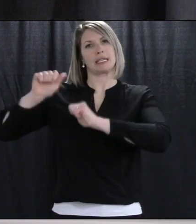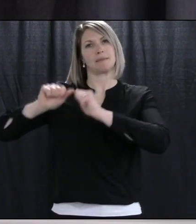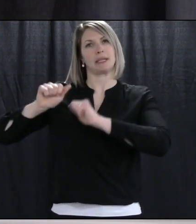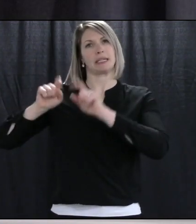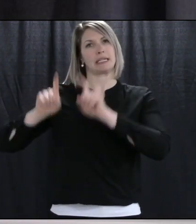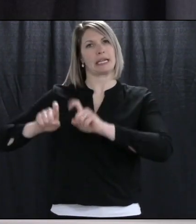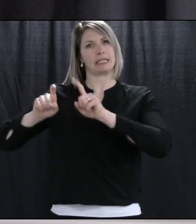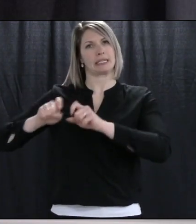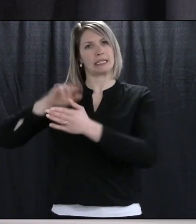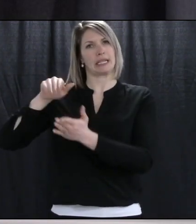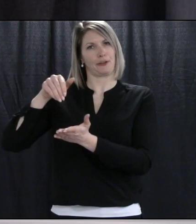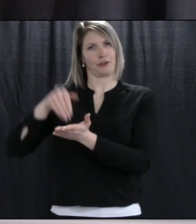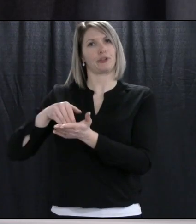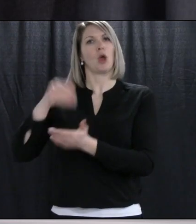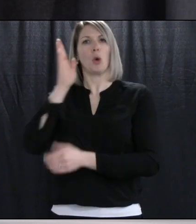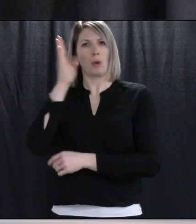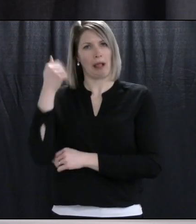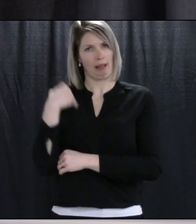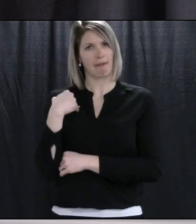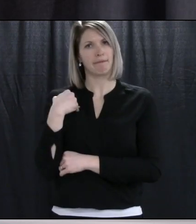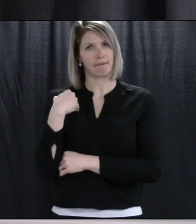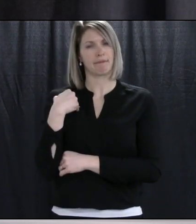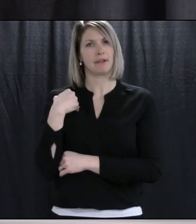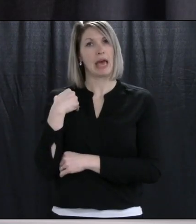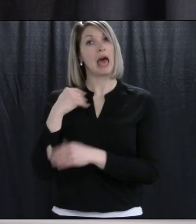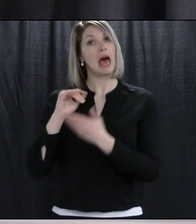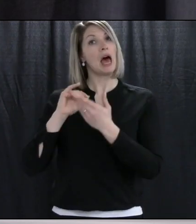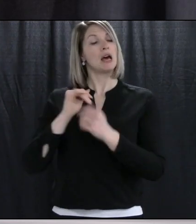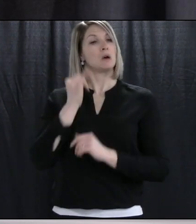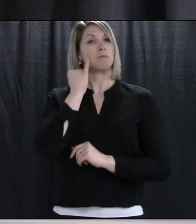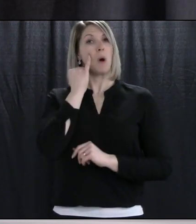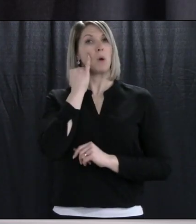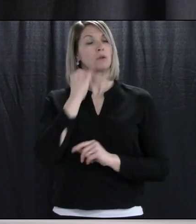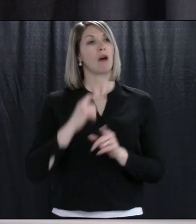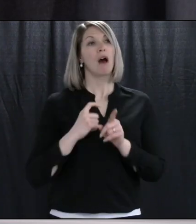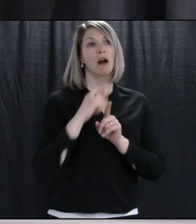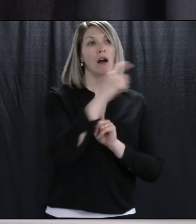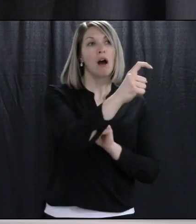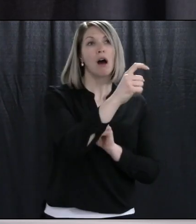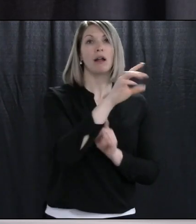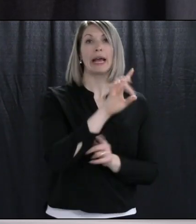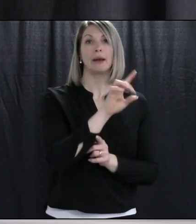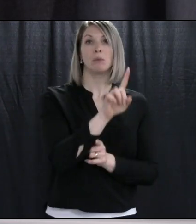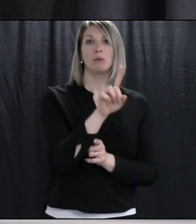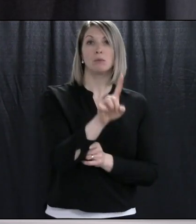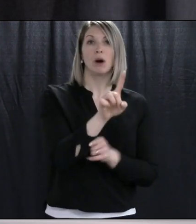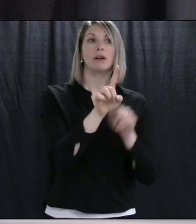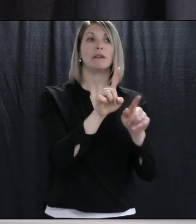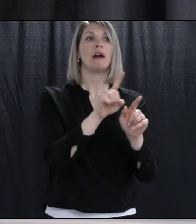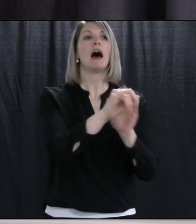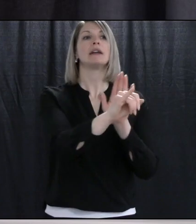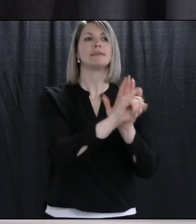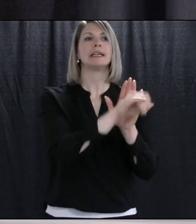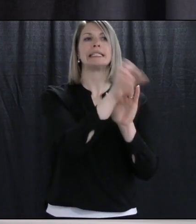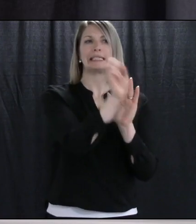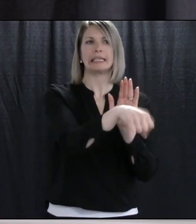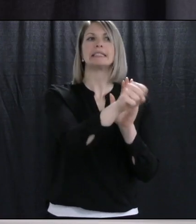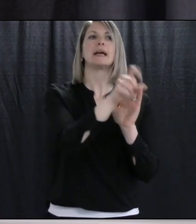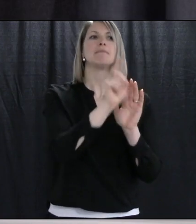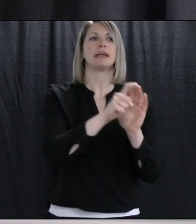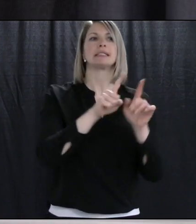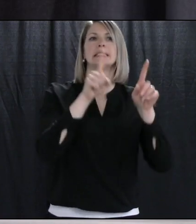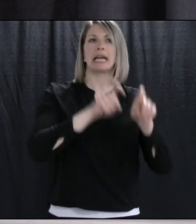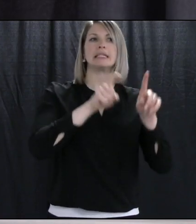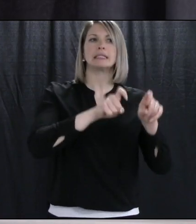testing. Those people identified by screening and after consultation with public health will be given appointments